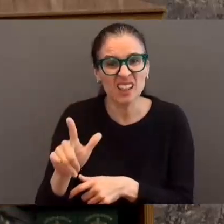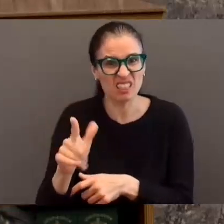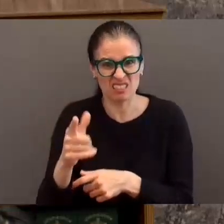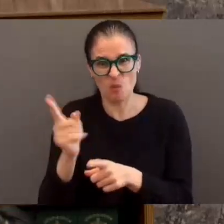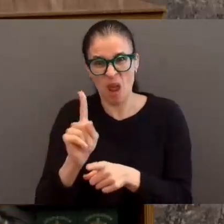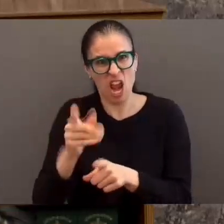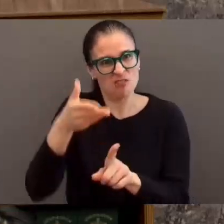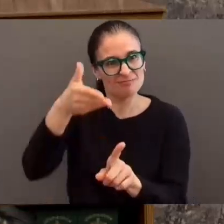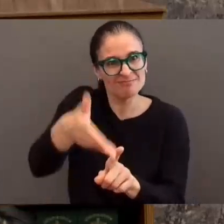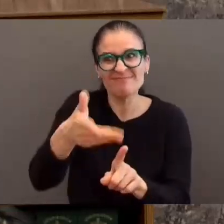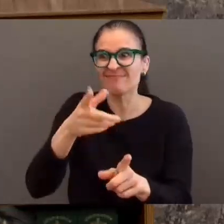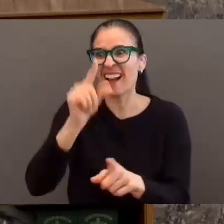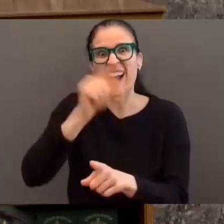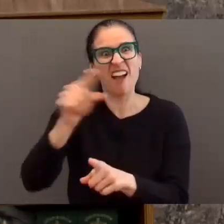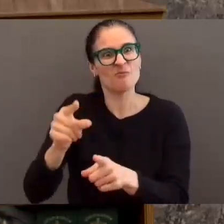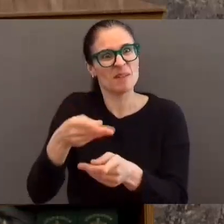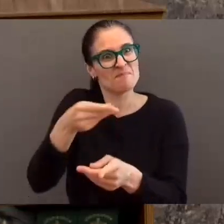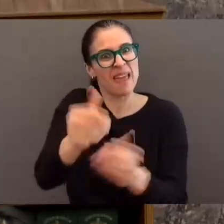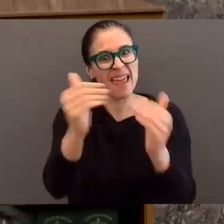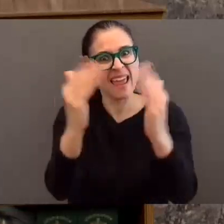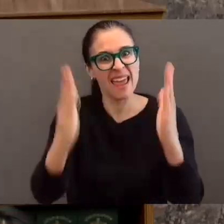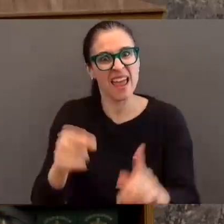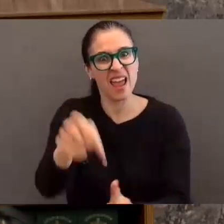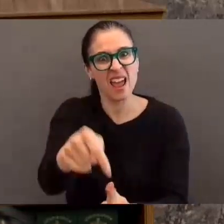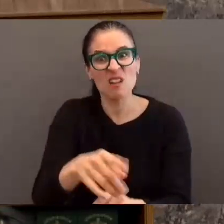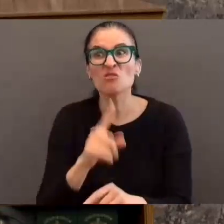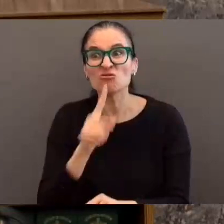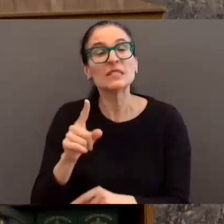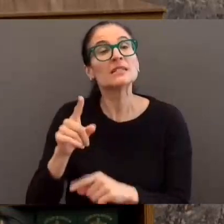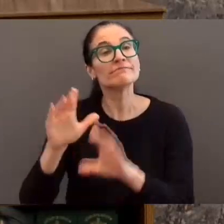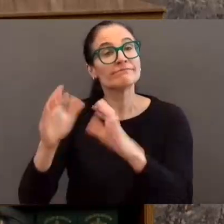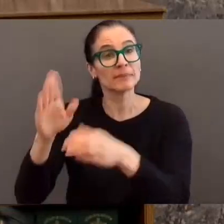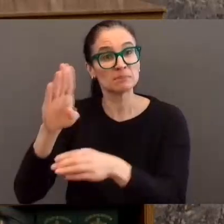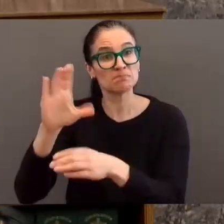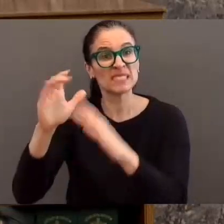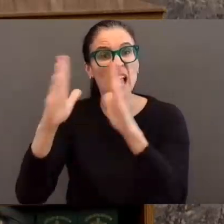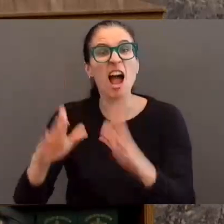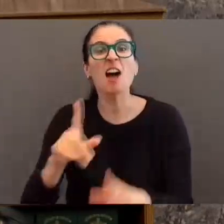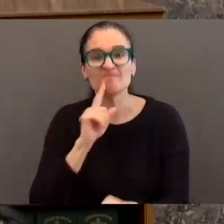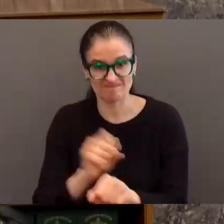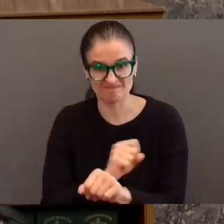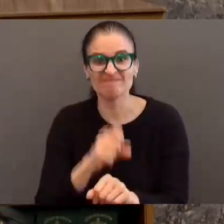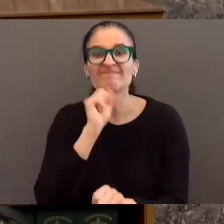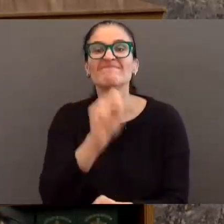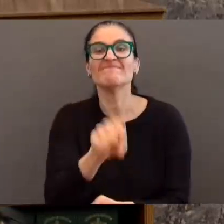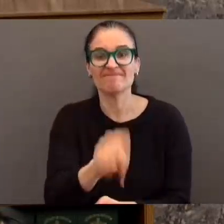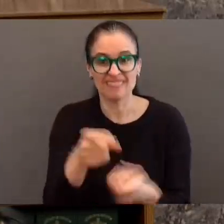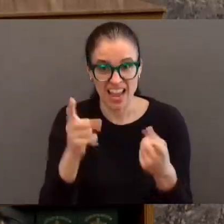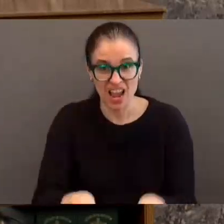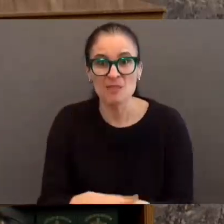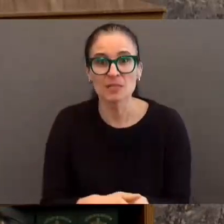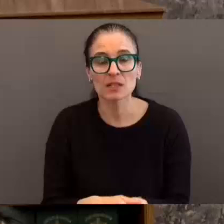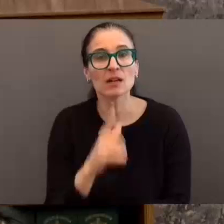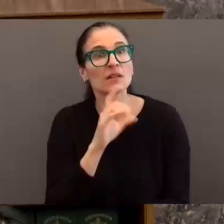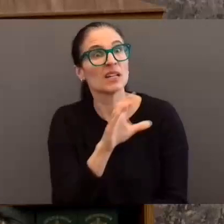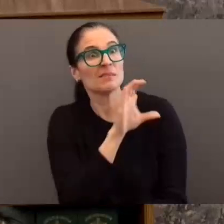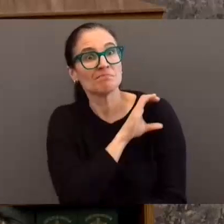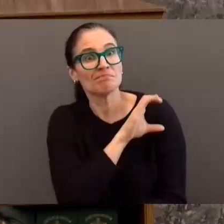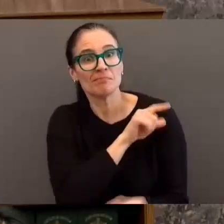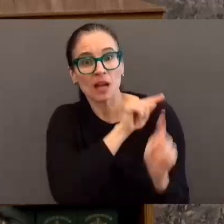for standoffs, trafficking and weapons. Just last week, they seized a kilo of fentanyl, a loaded